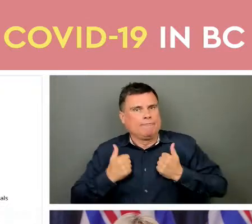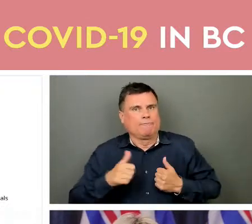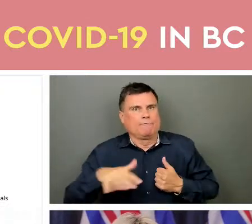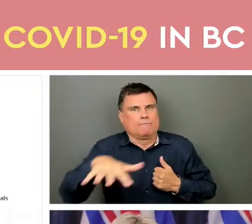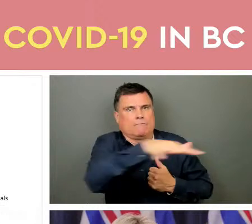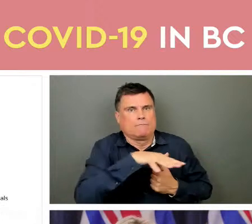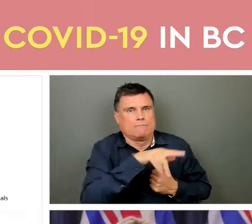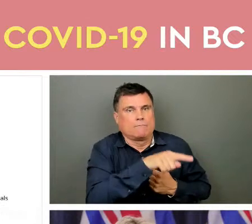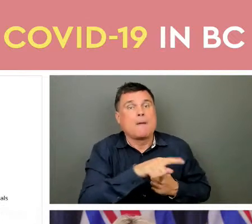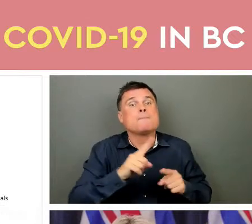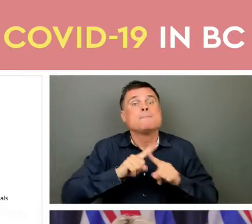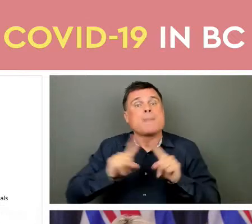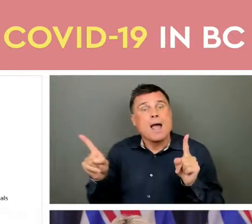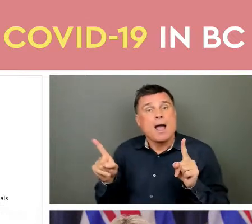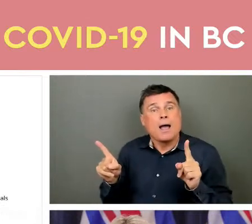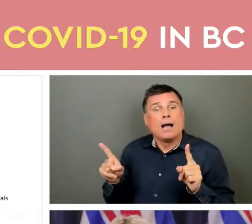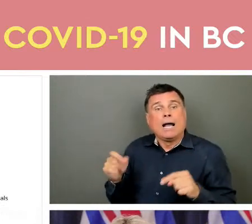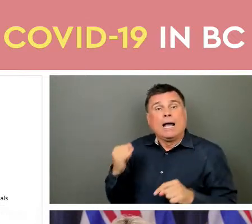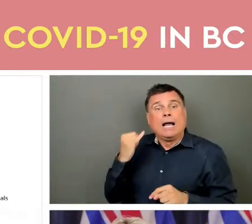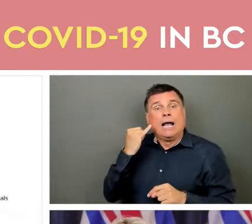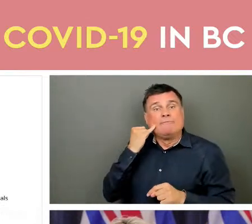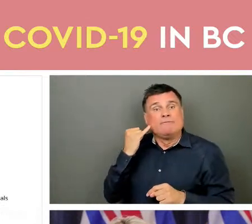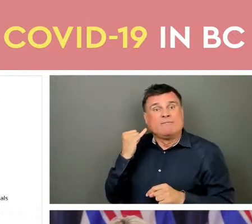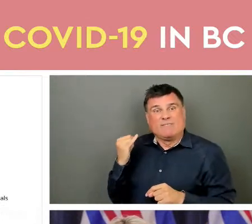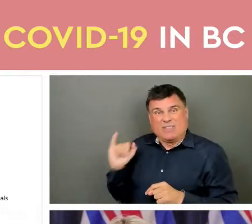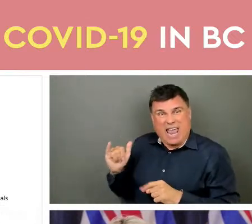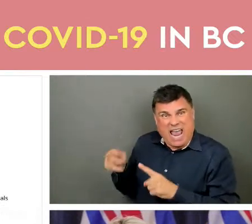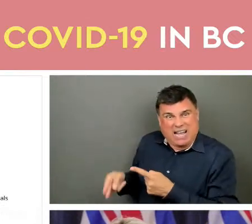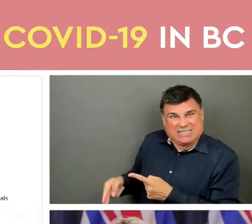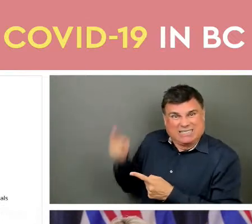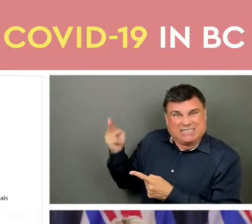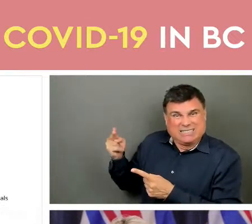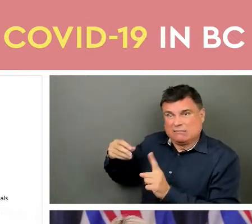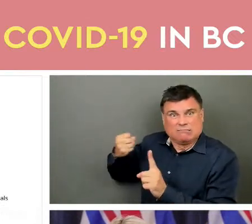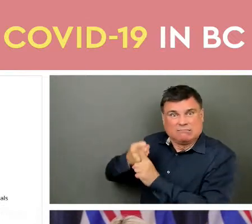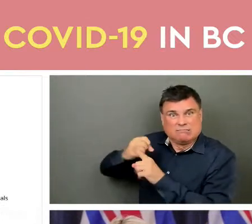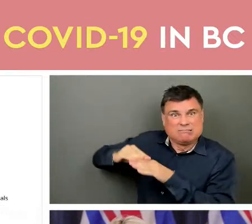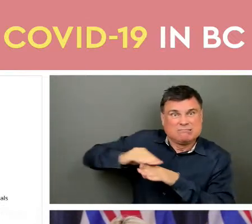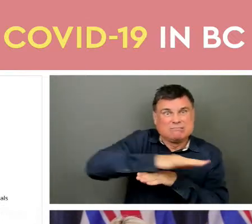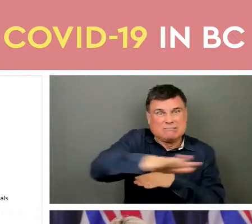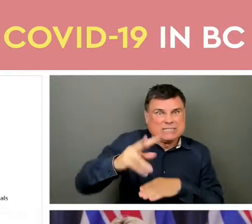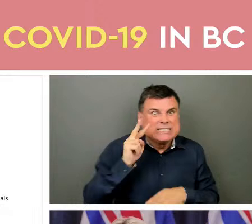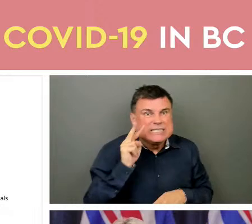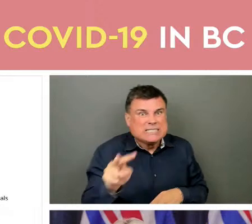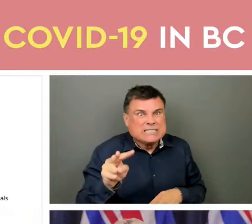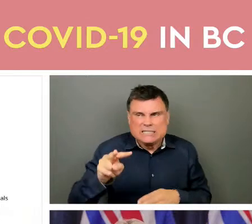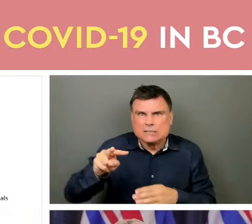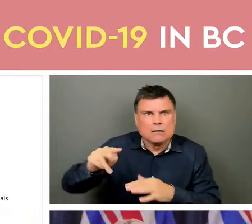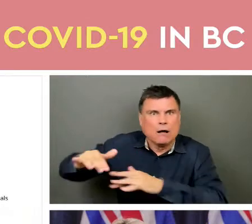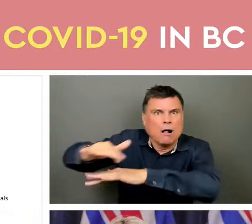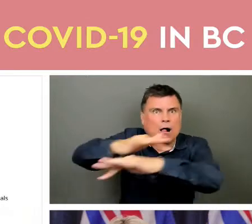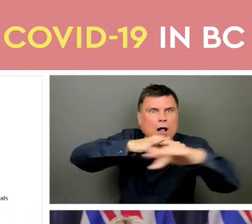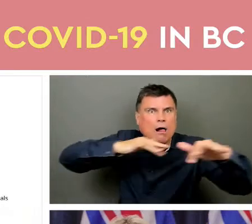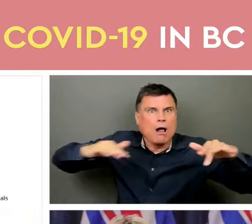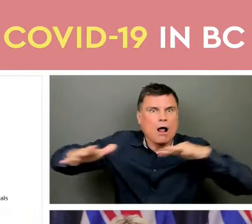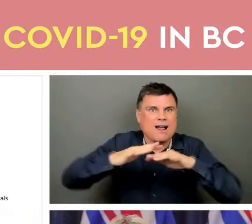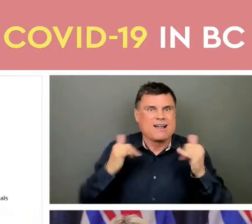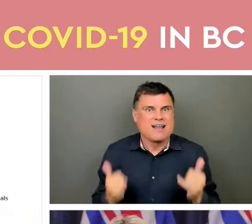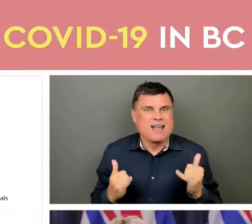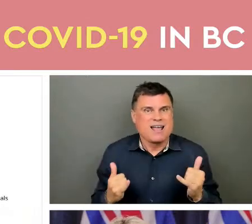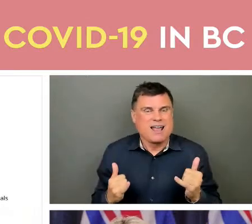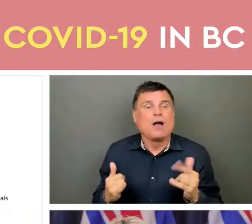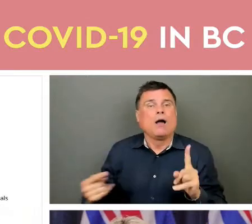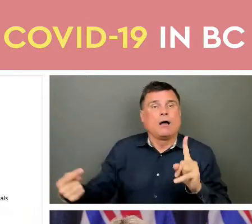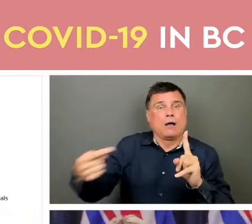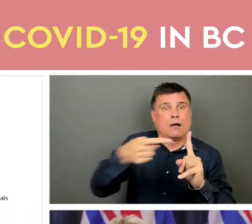virus, particularly this highly transmissible strain that we're seeing circulating in BC now, once it gets into